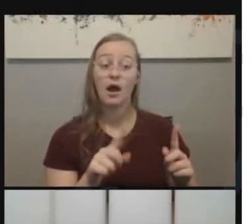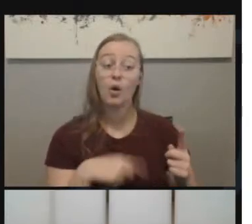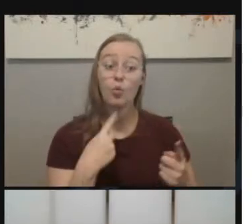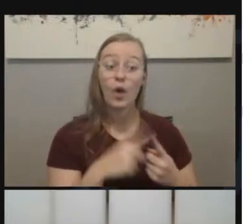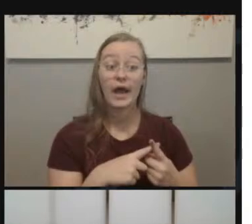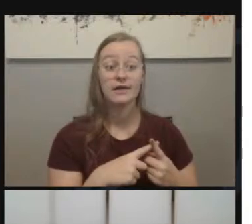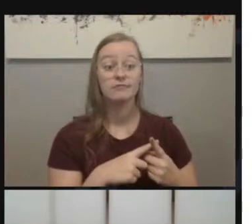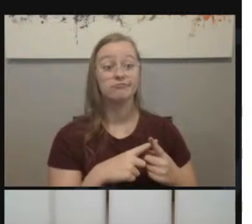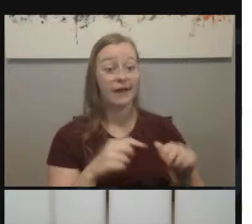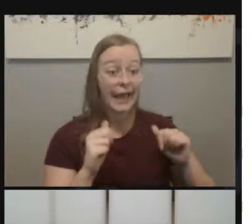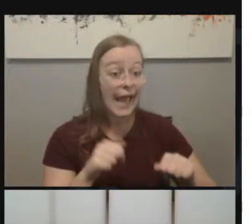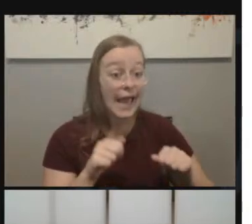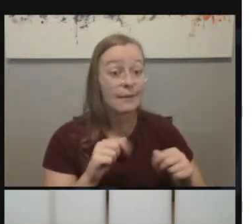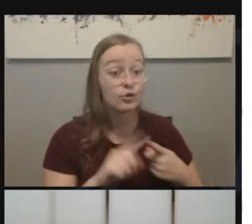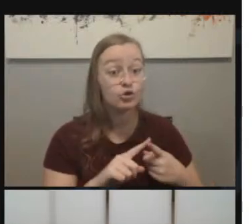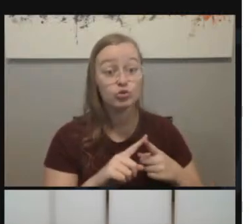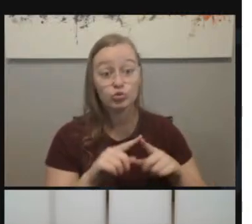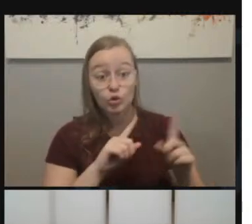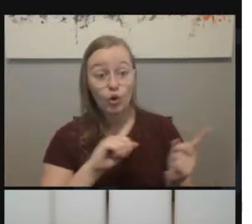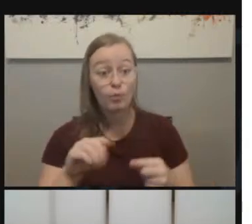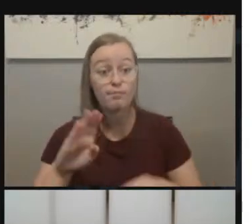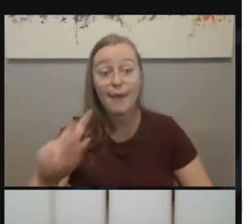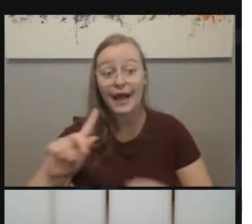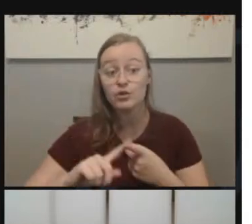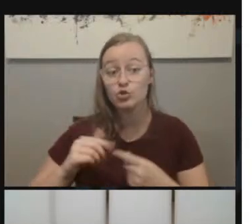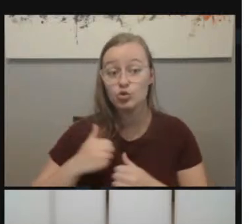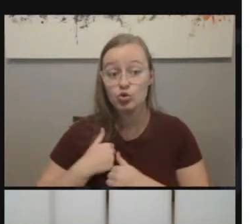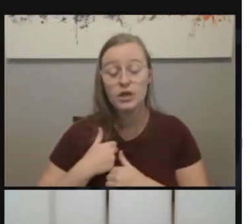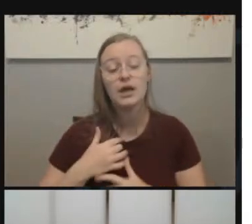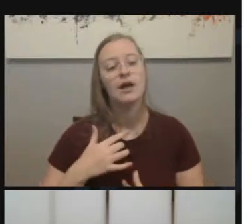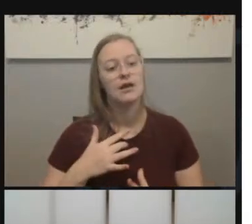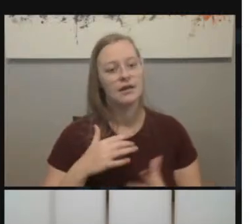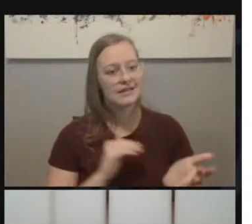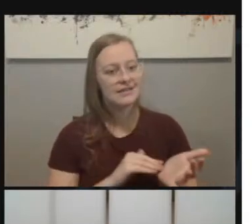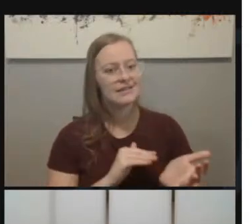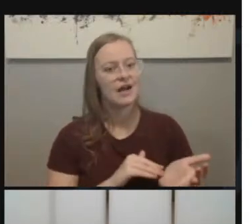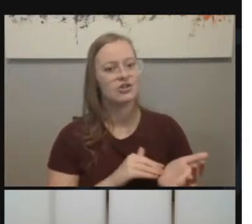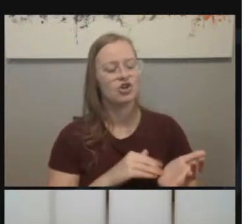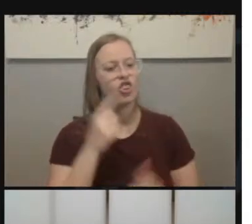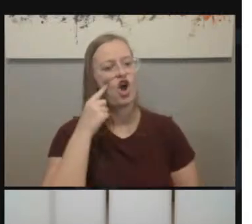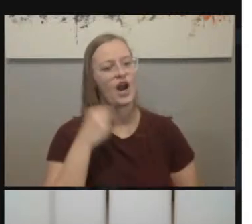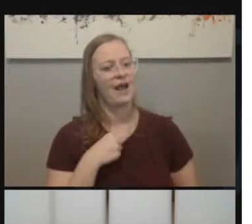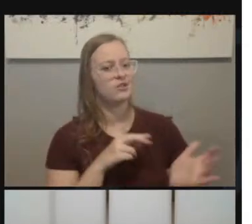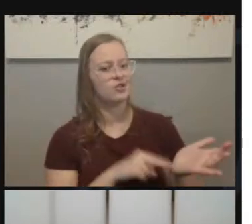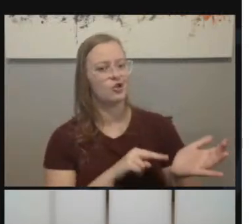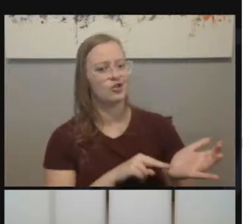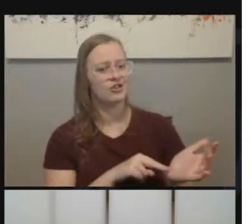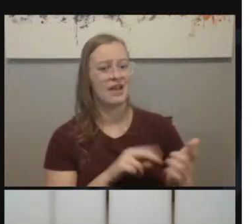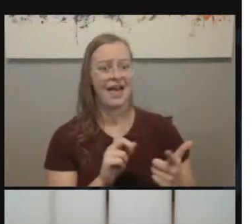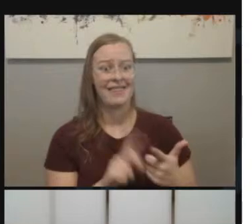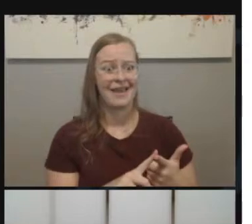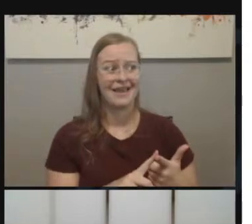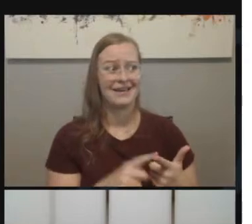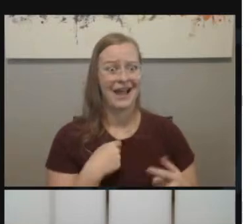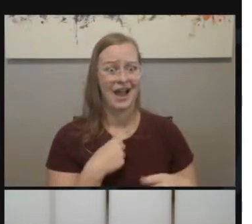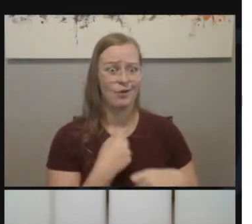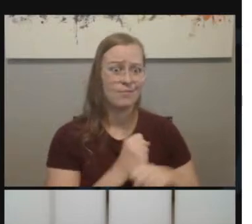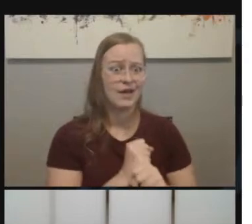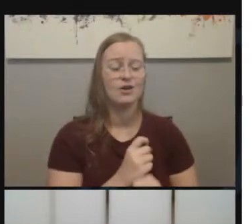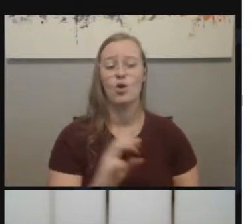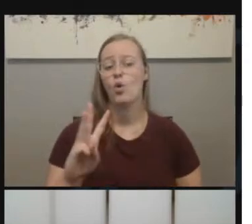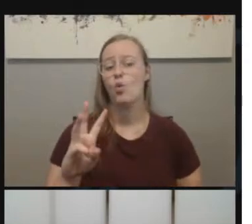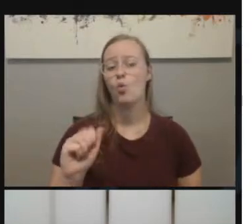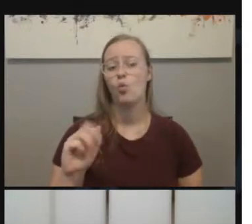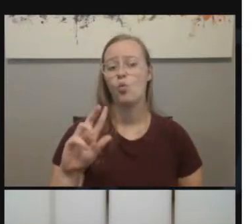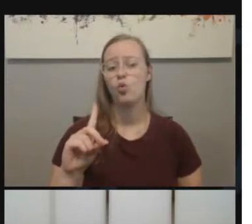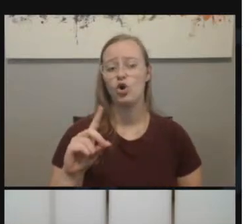to go on duty, the doctor had taken me for a nurse, and then I was made ward master in ward number